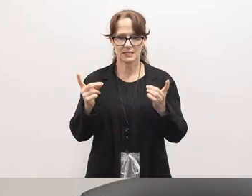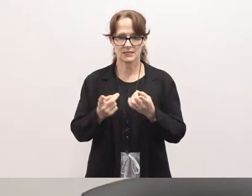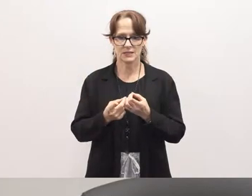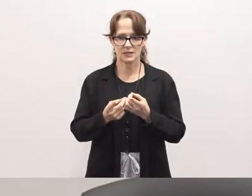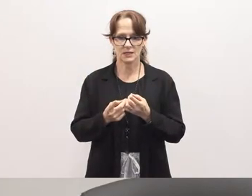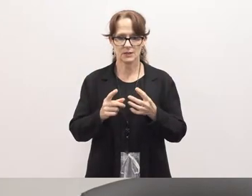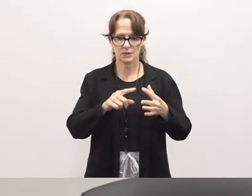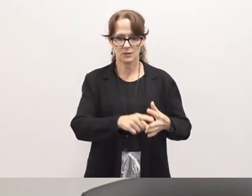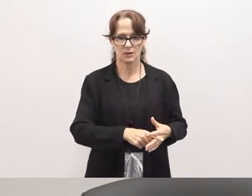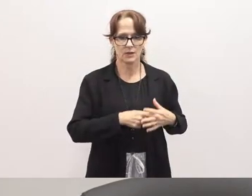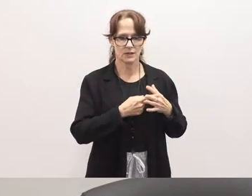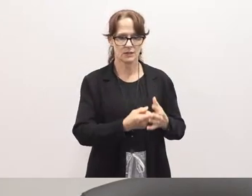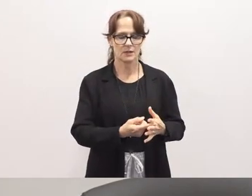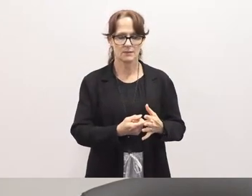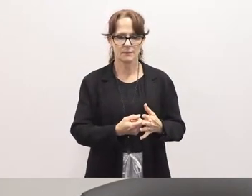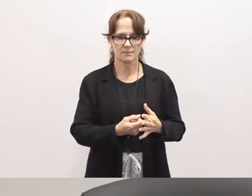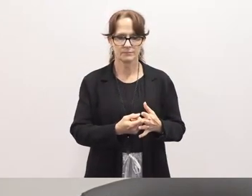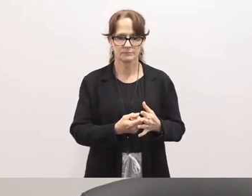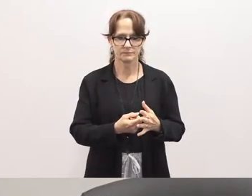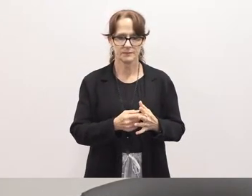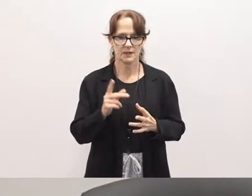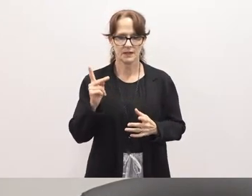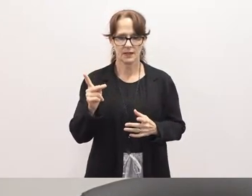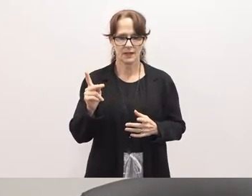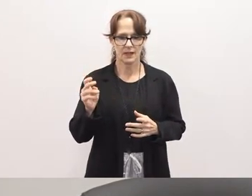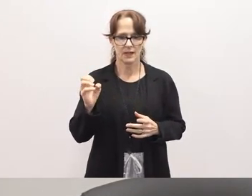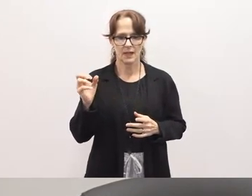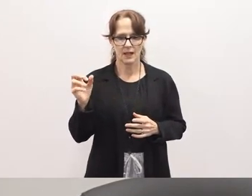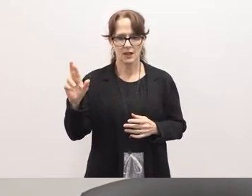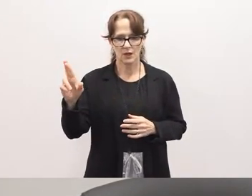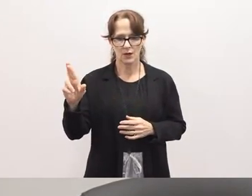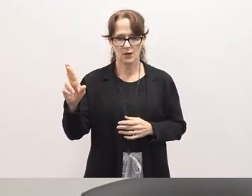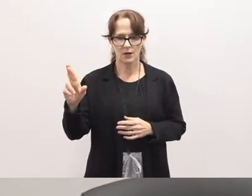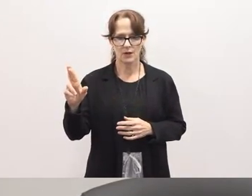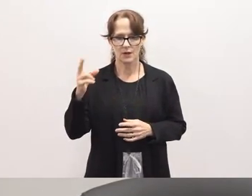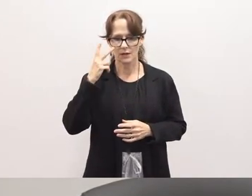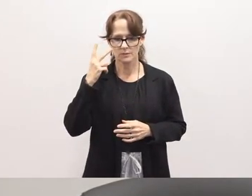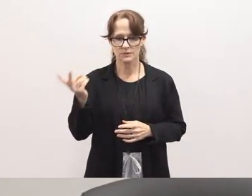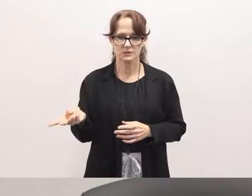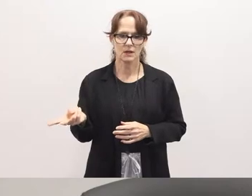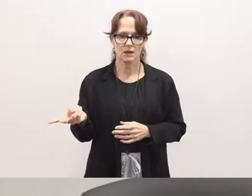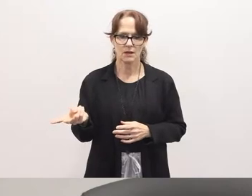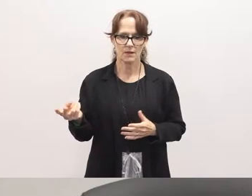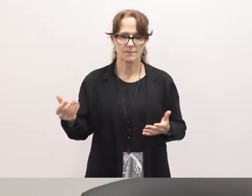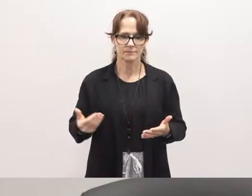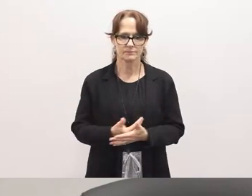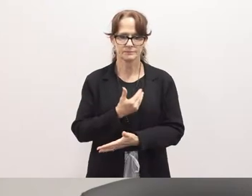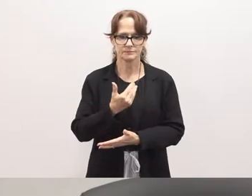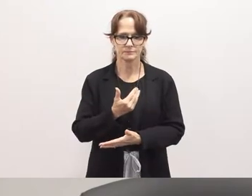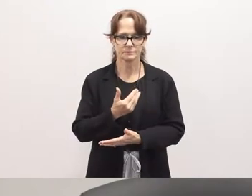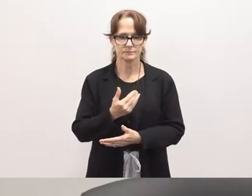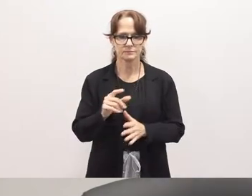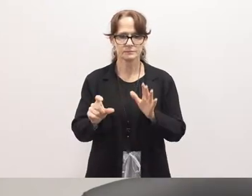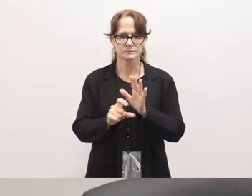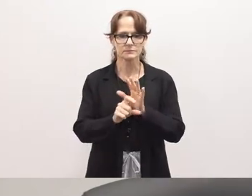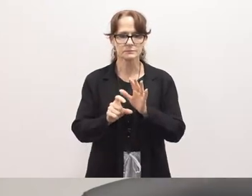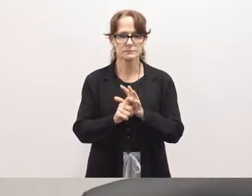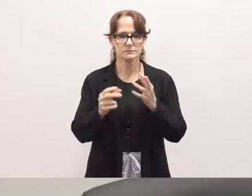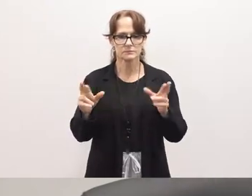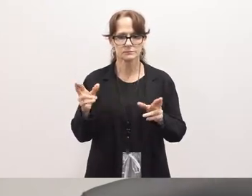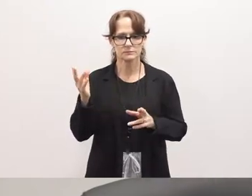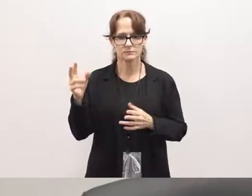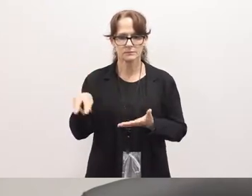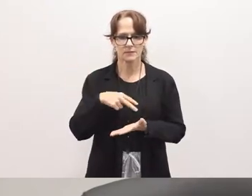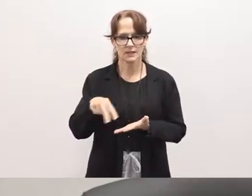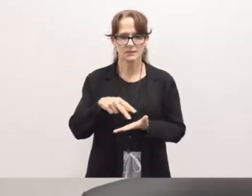started out at Keller, and we saw the new locker room and